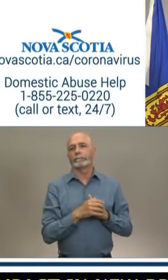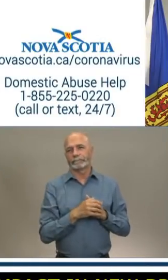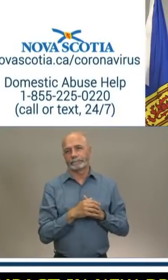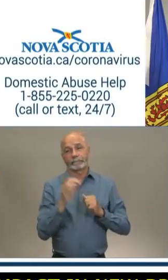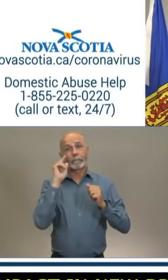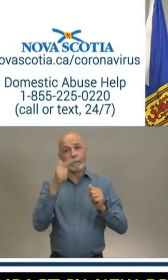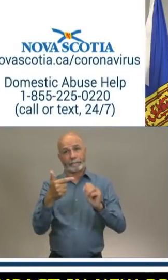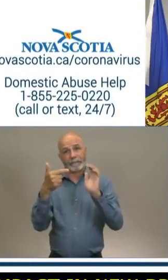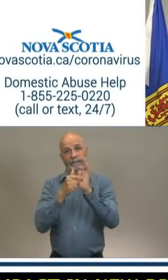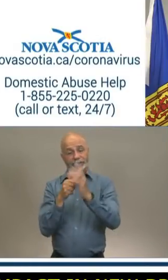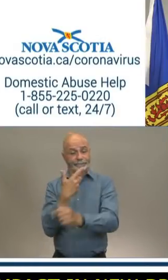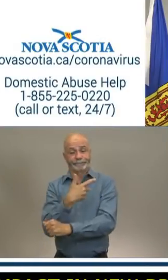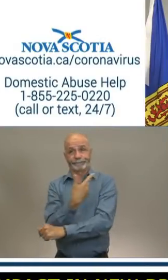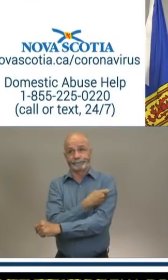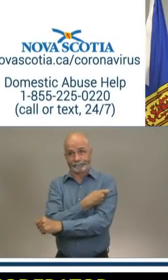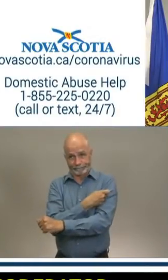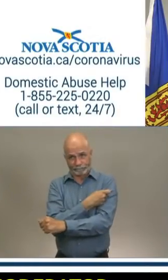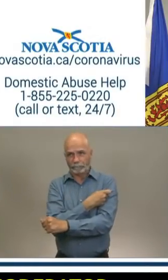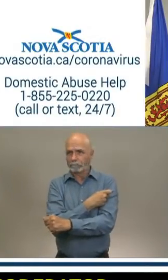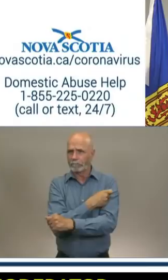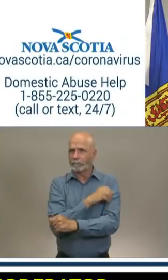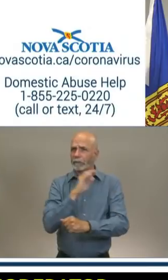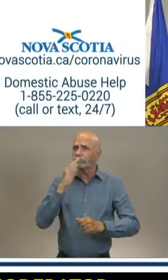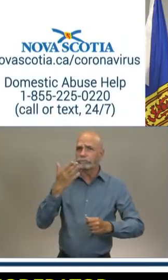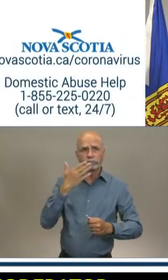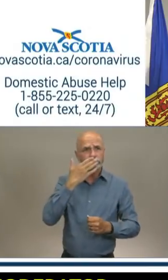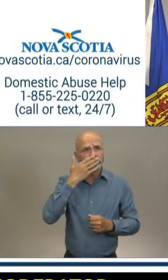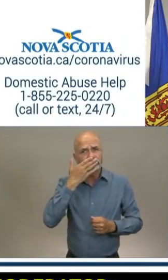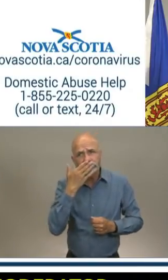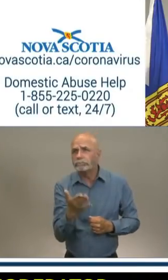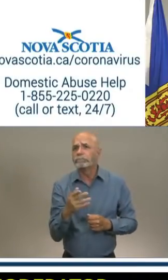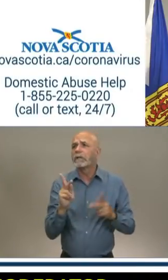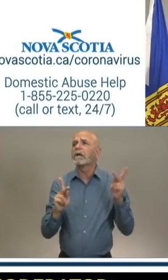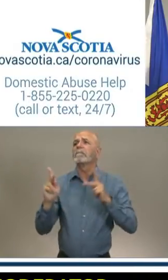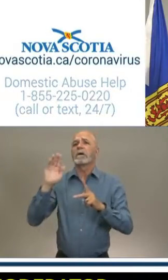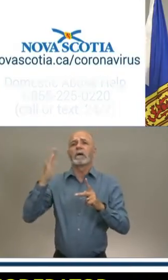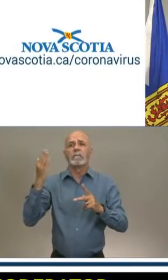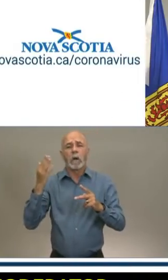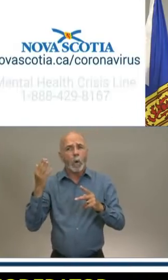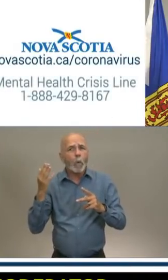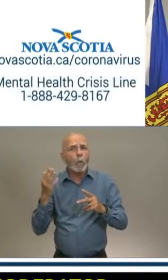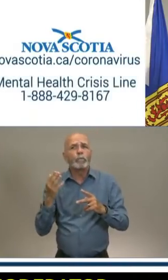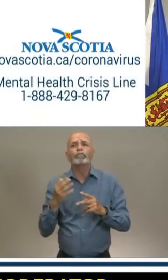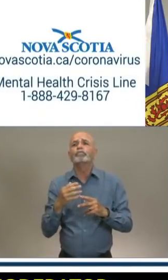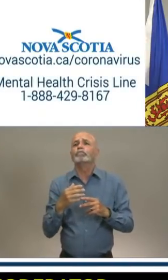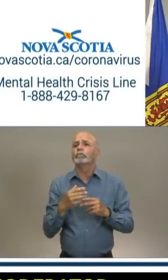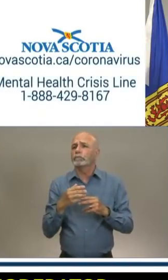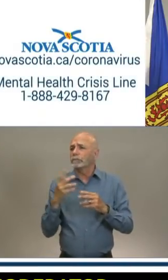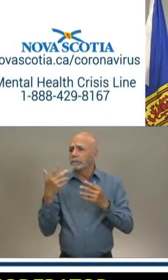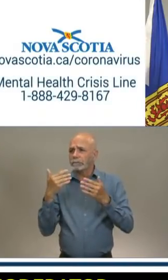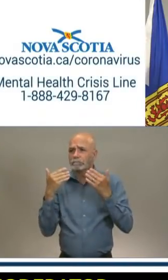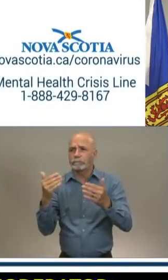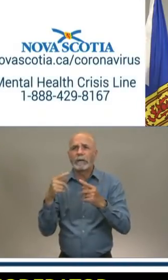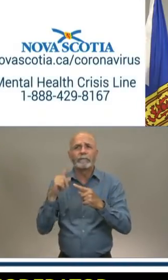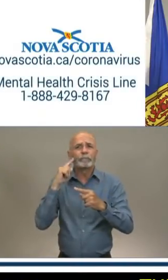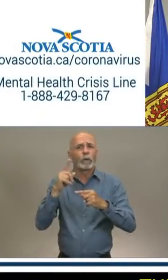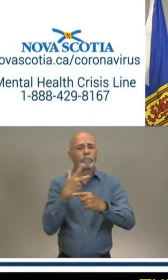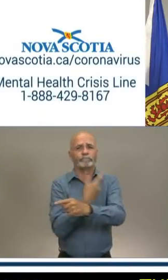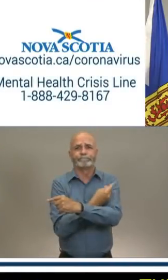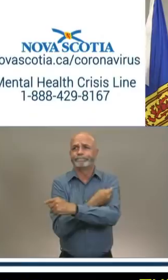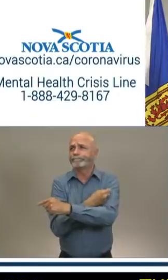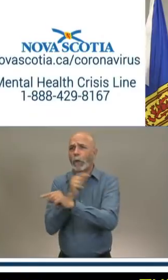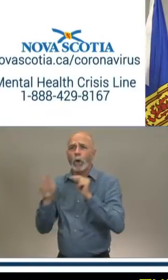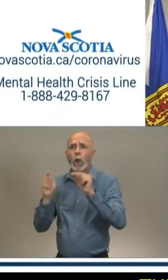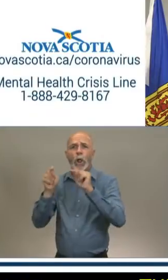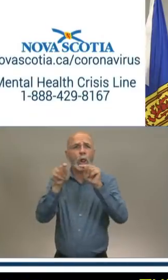really quite remarkable. Watching it, the numbers come in, but it doesn't appear that